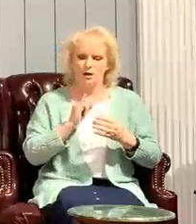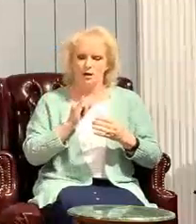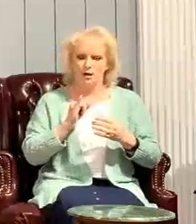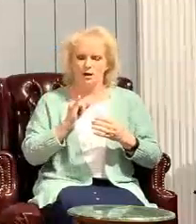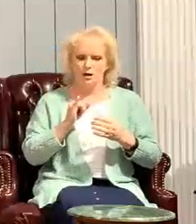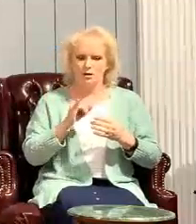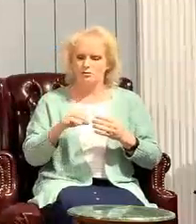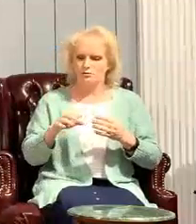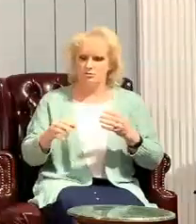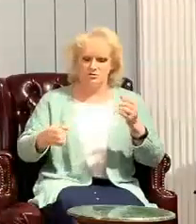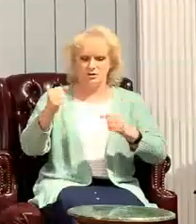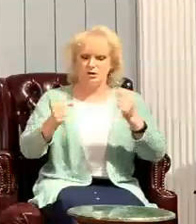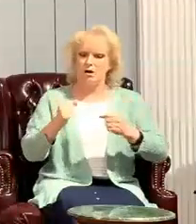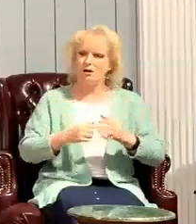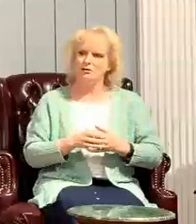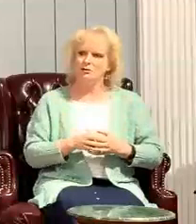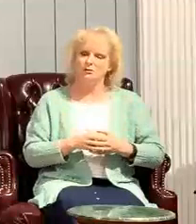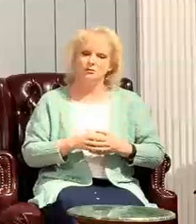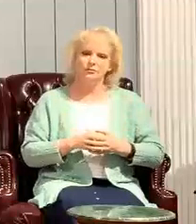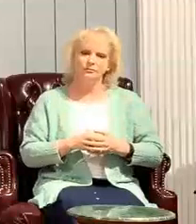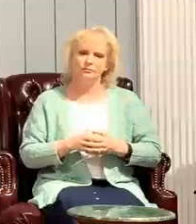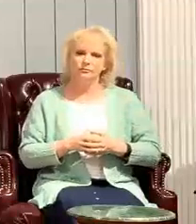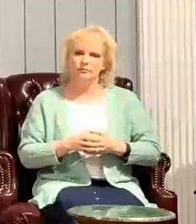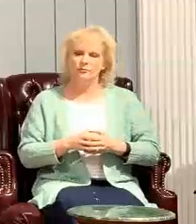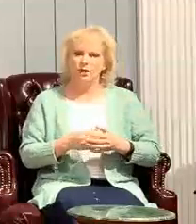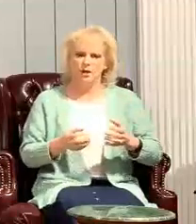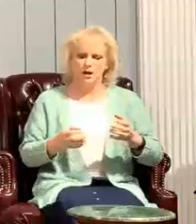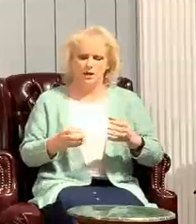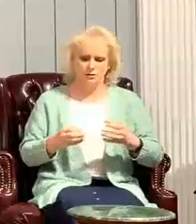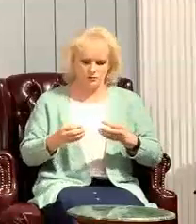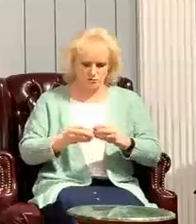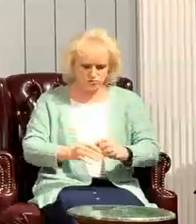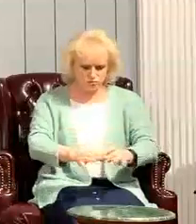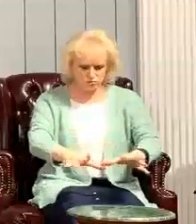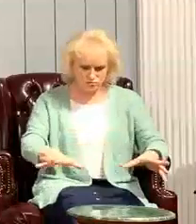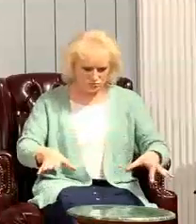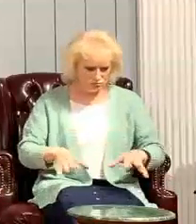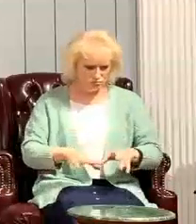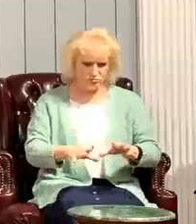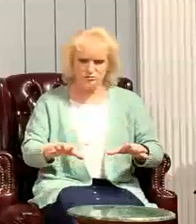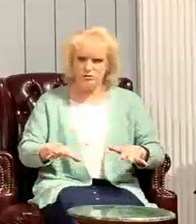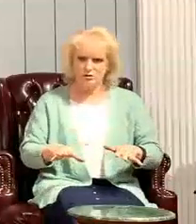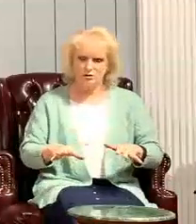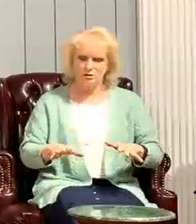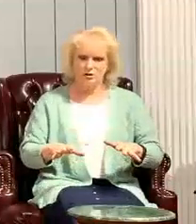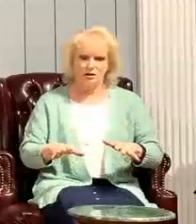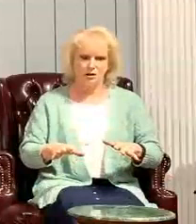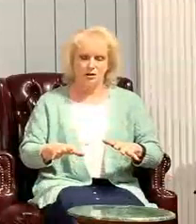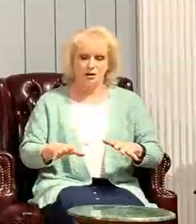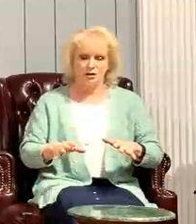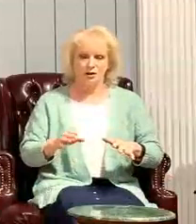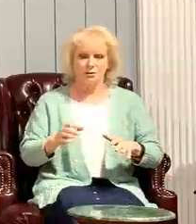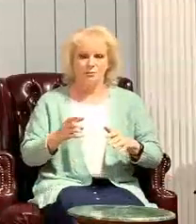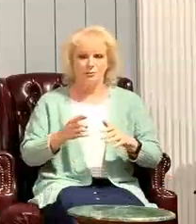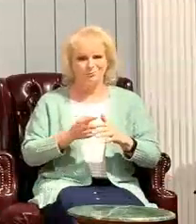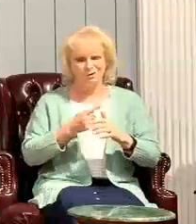car. And I know, you know, things happen to cars, especially for preacher's cars that don't ever get any maintenance. So things happen to cars. But my first thought was, God is judging